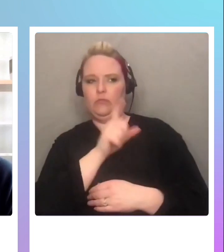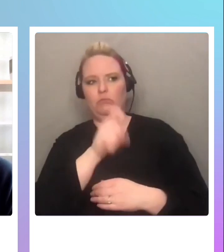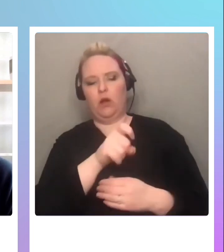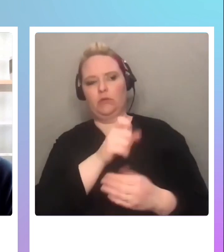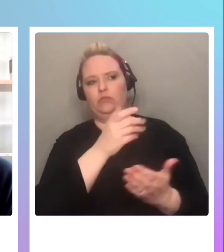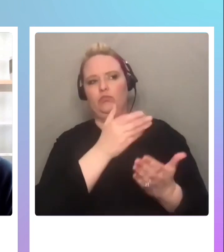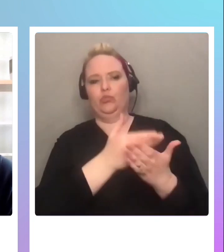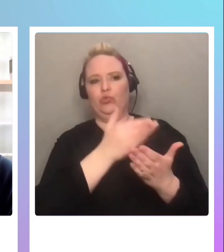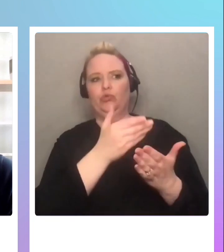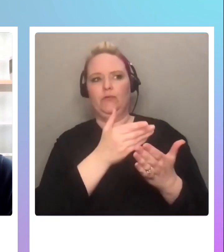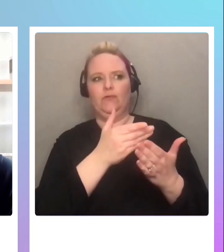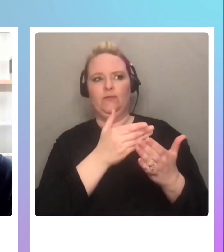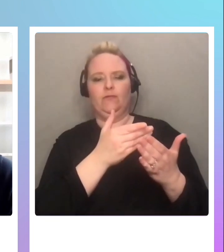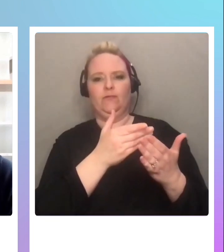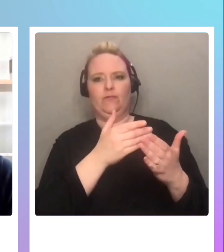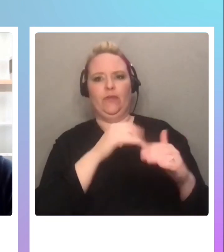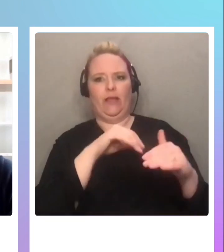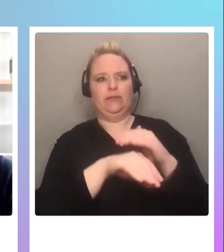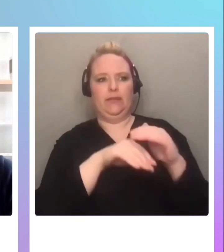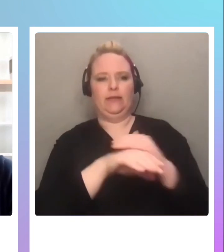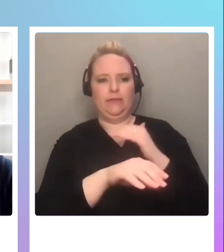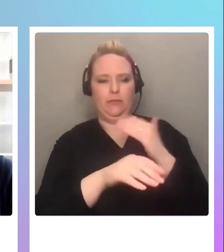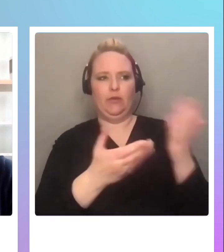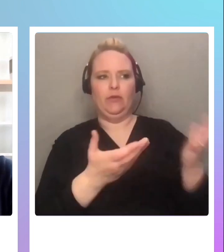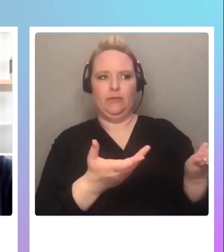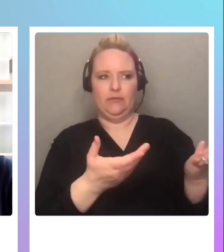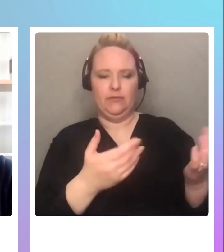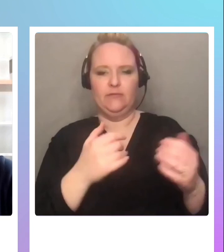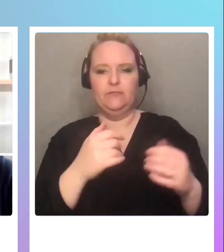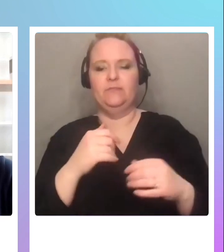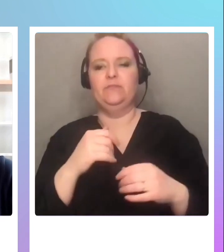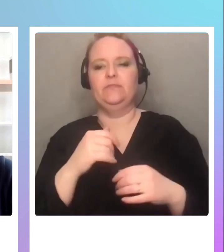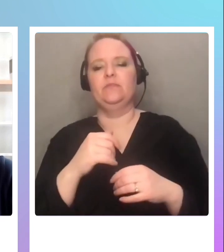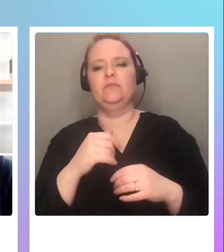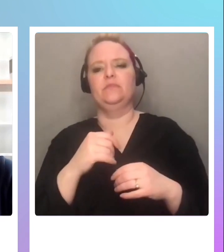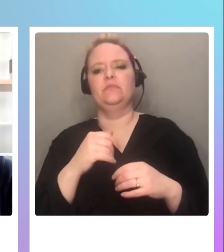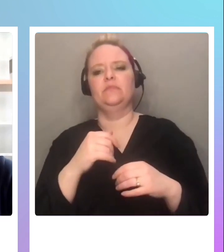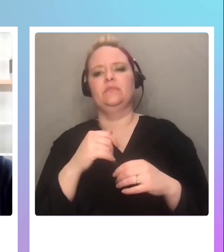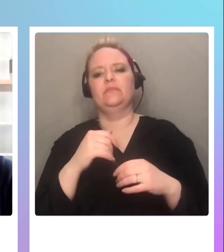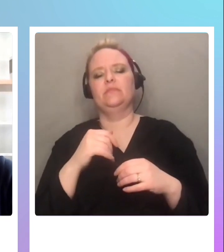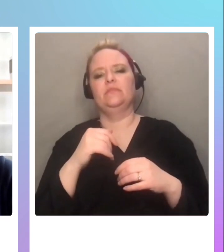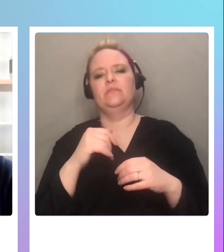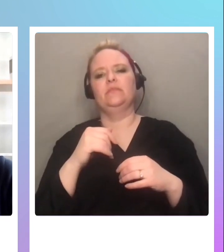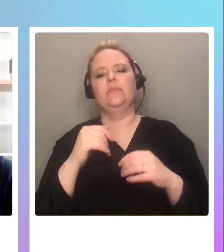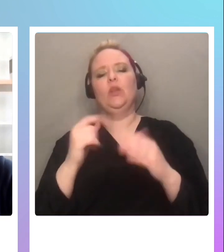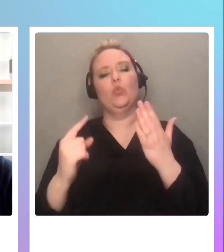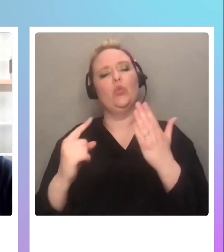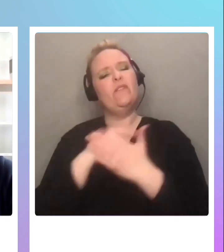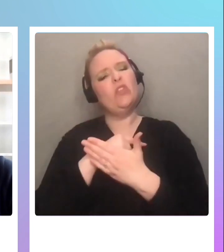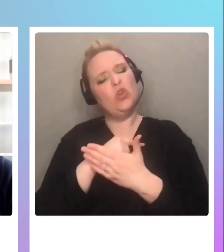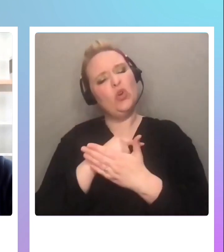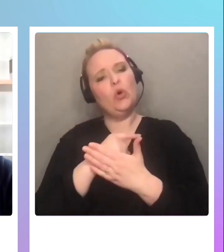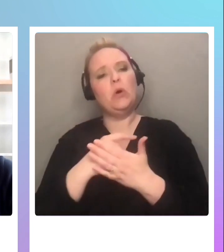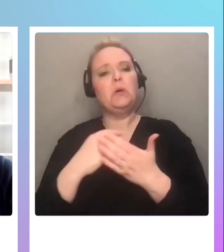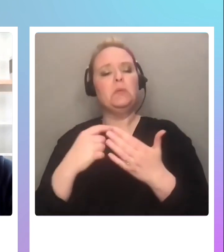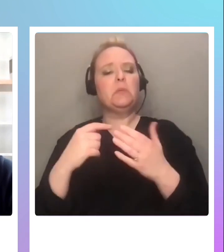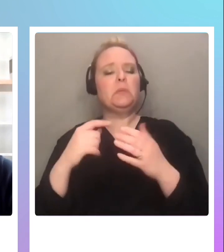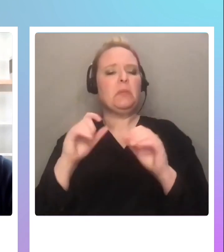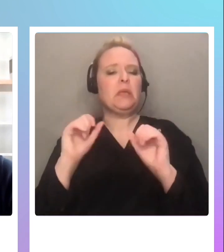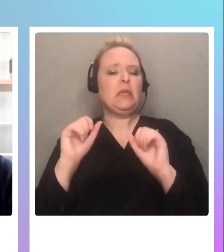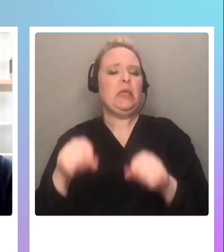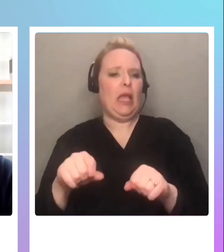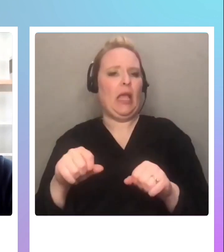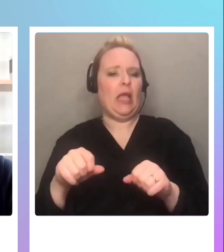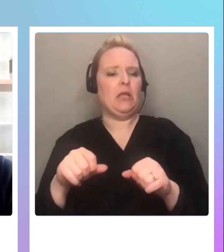you what this is for. So, but I think, but a review can still have a